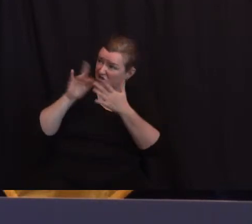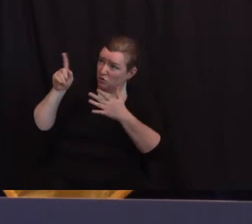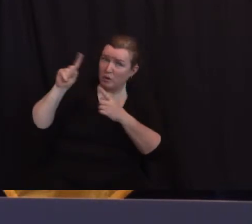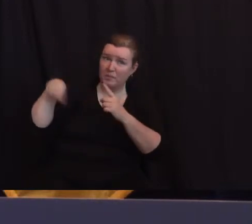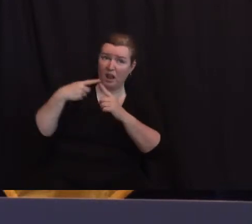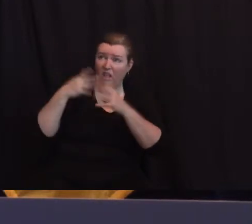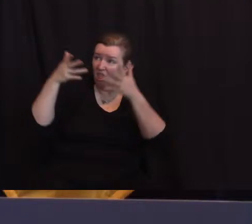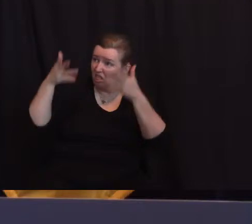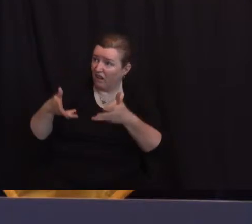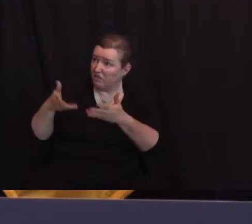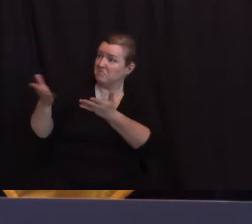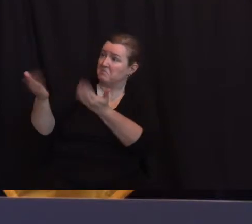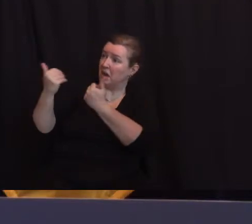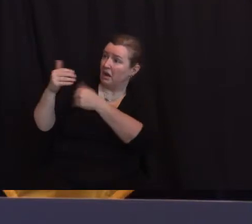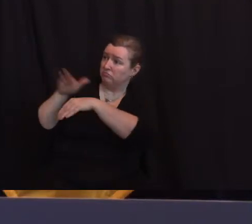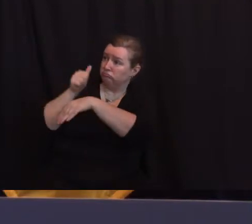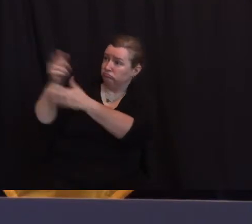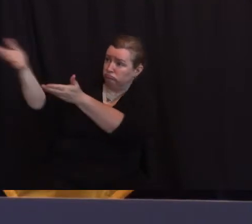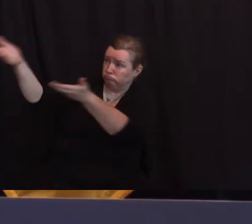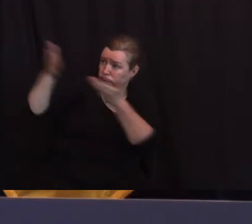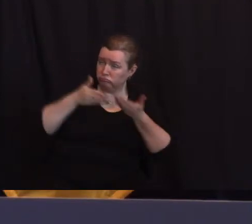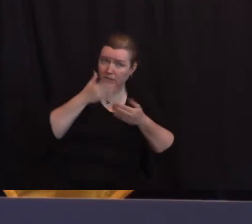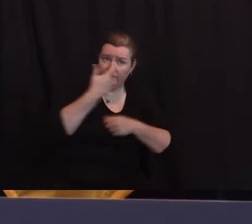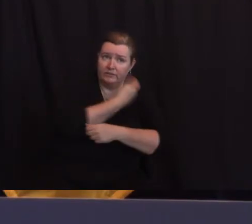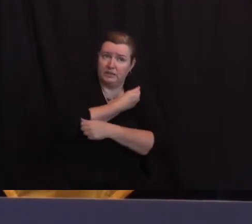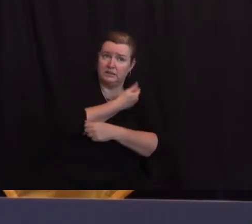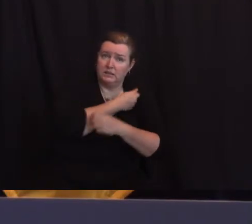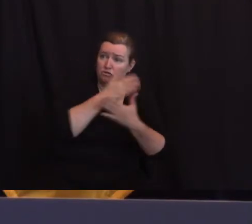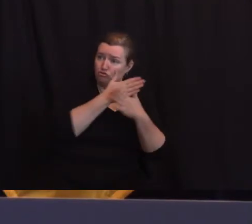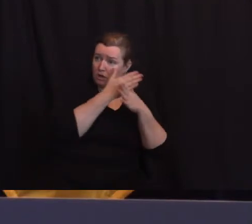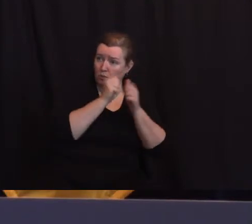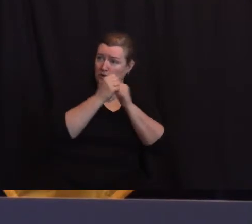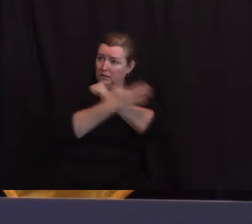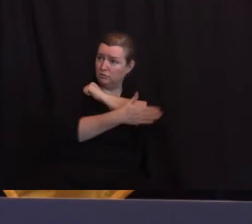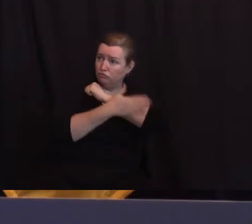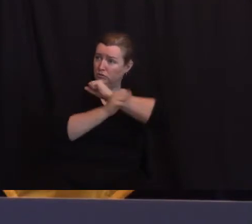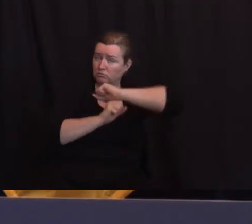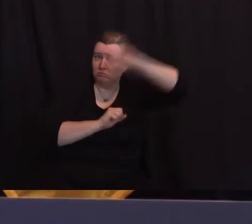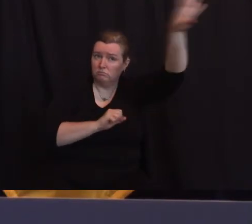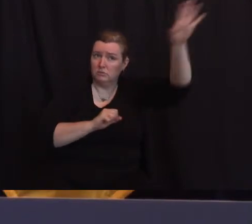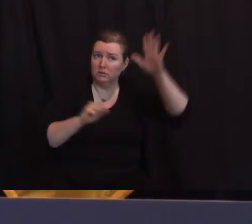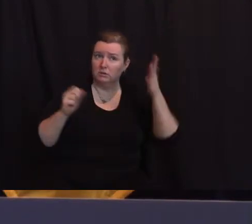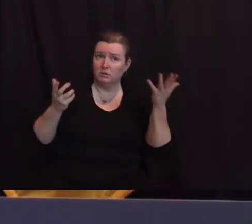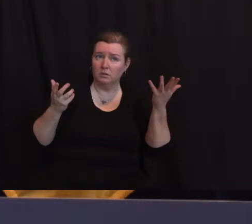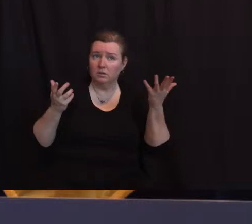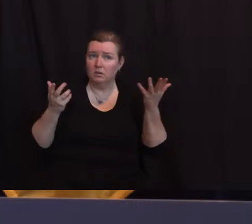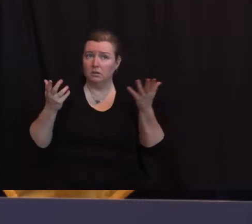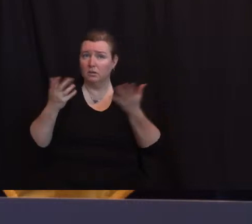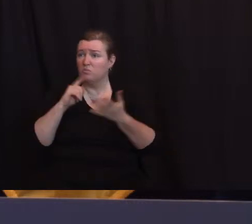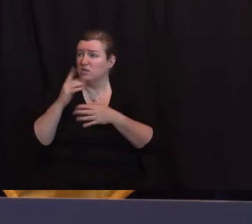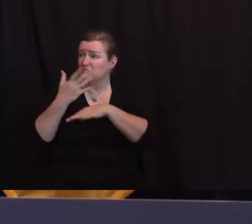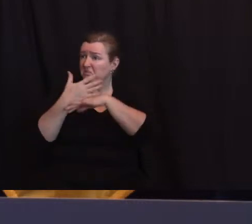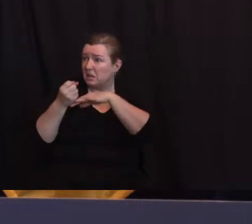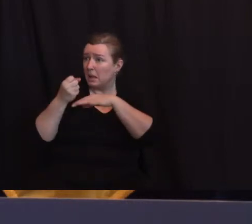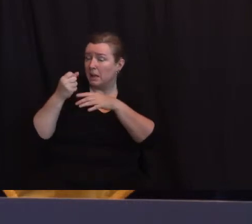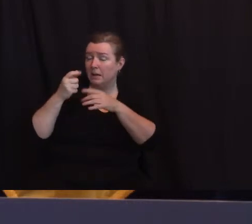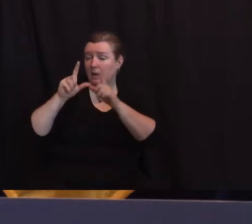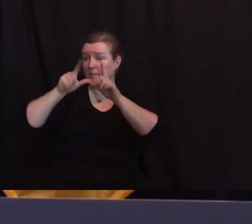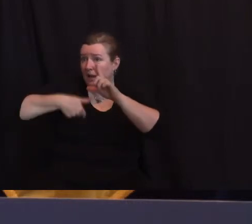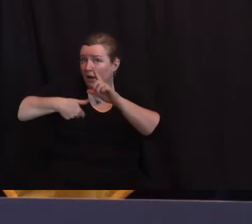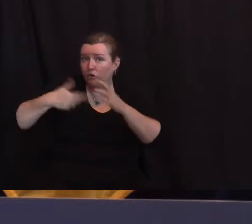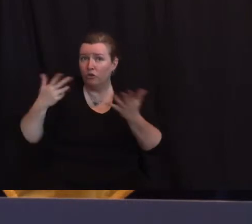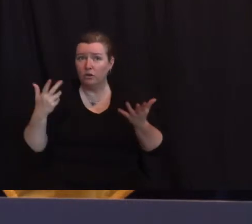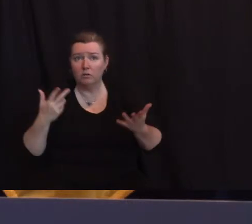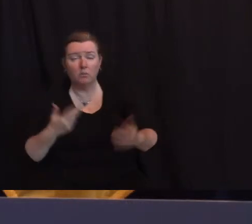as to what the status on unused or about to expire vaccines are? Thank you. Thank